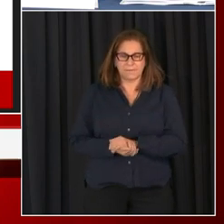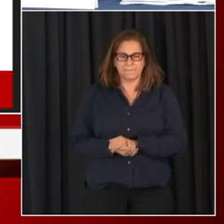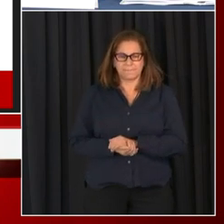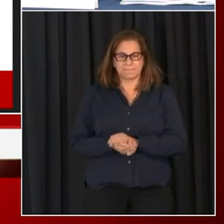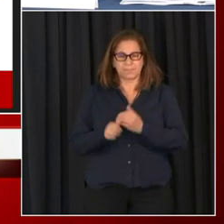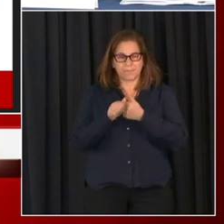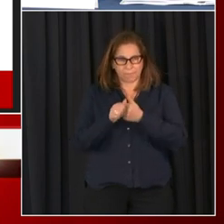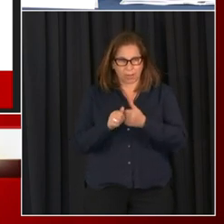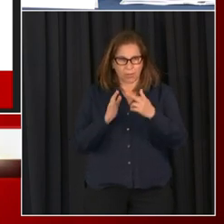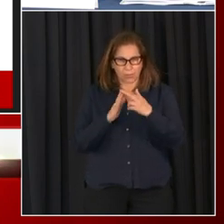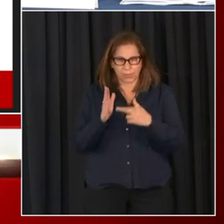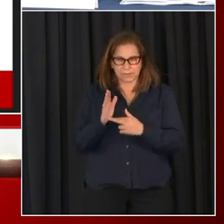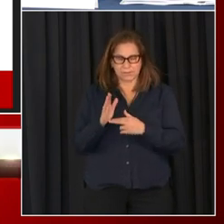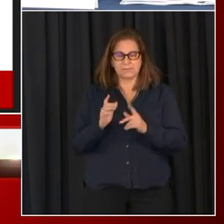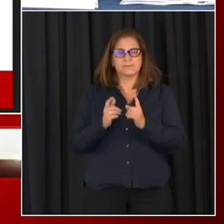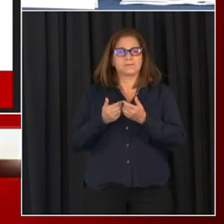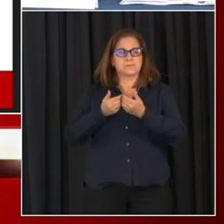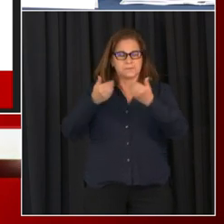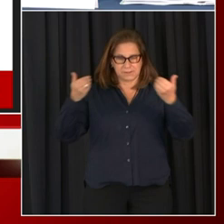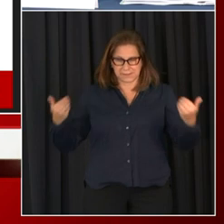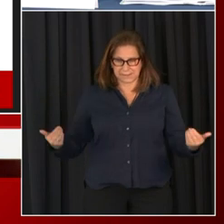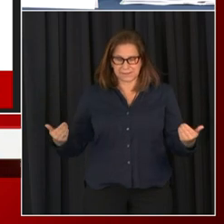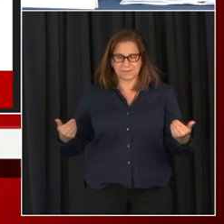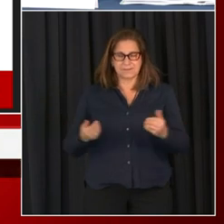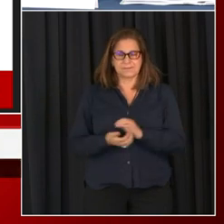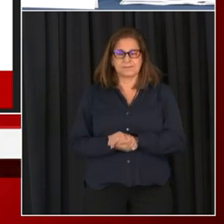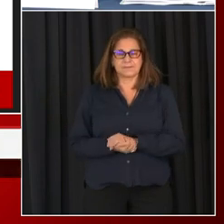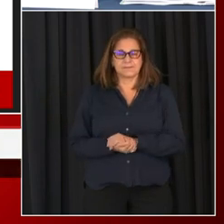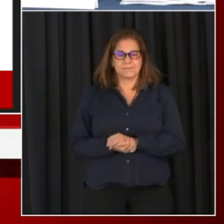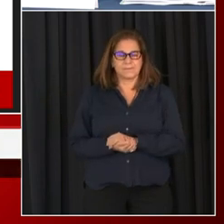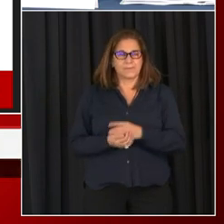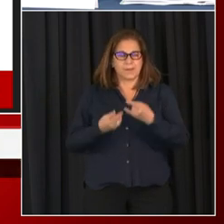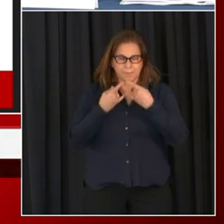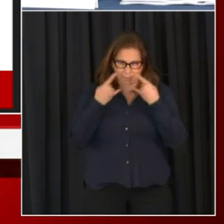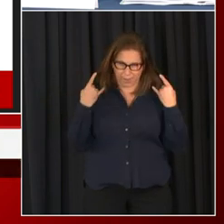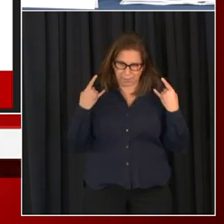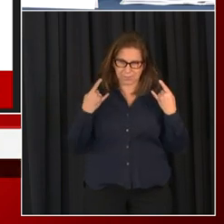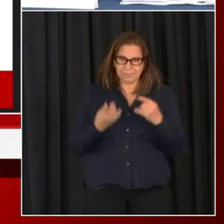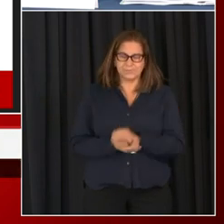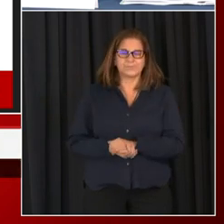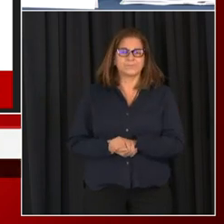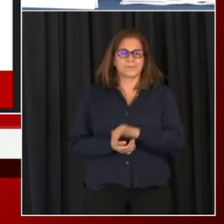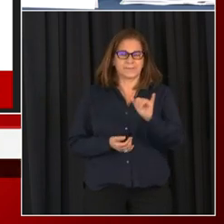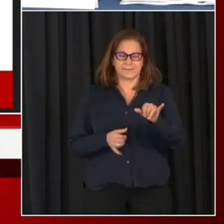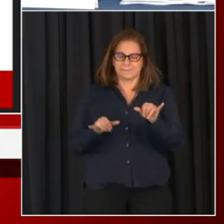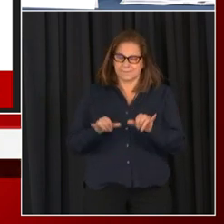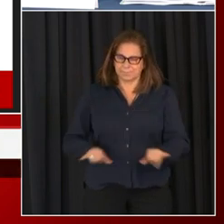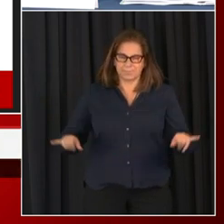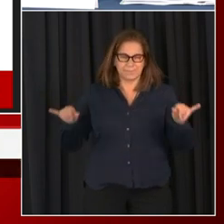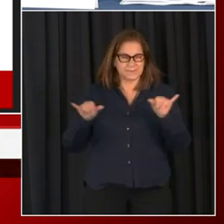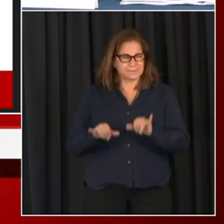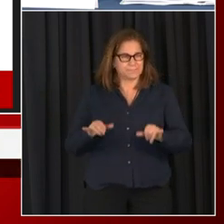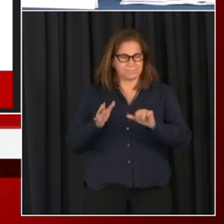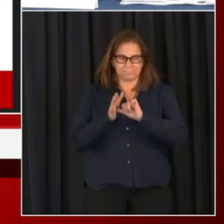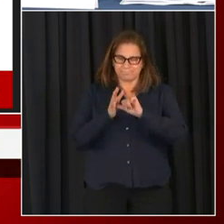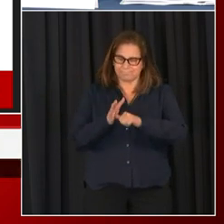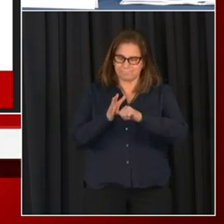social distancing guidelines that we have advised. We do have guidelines out for hosting events